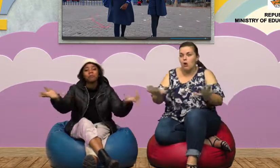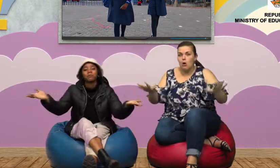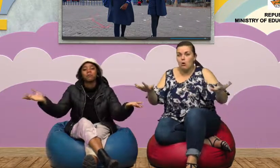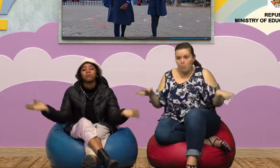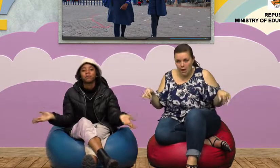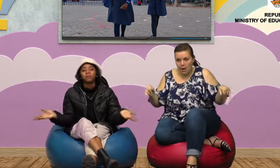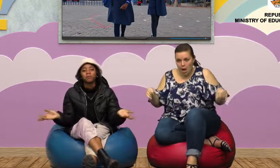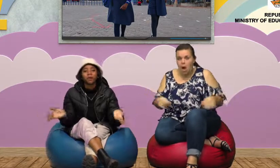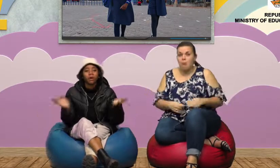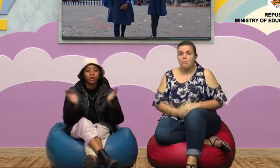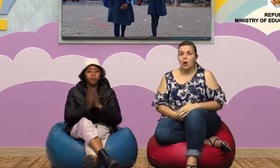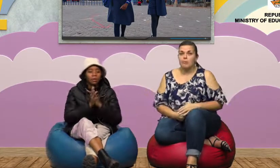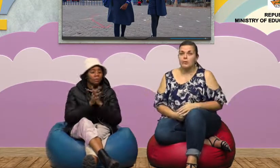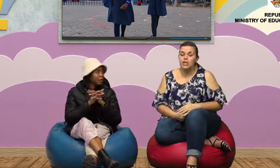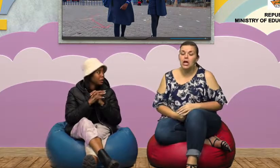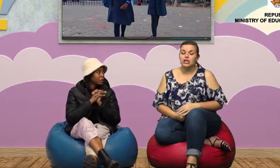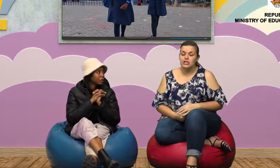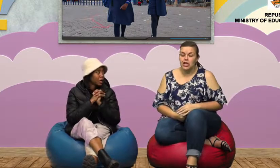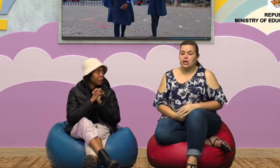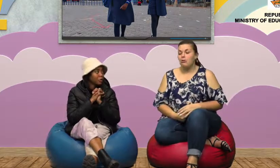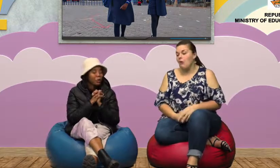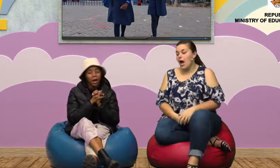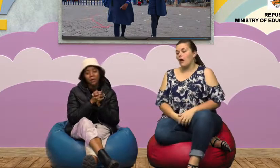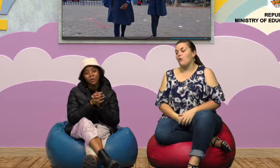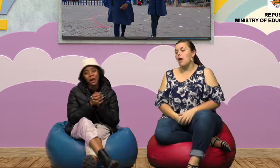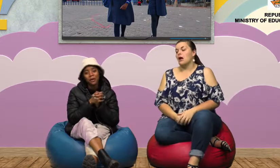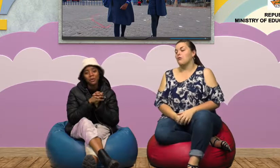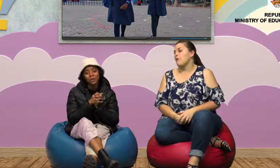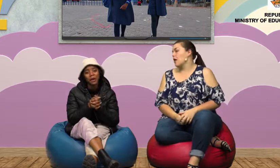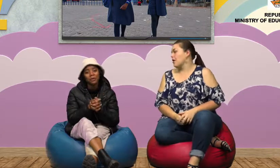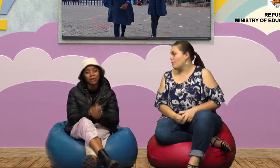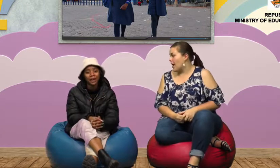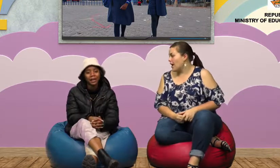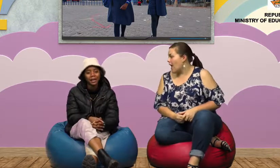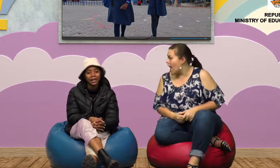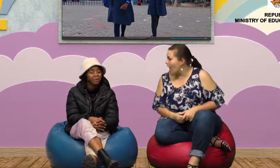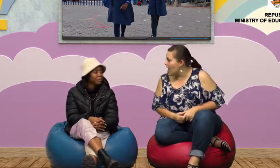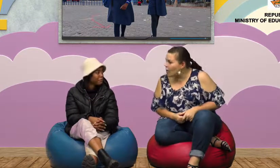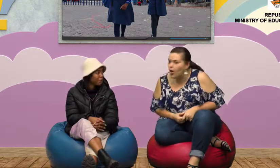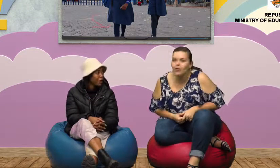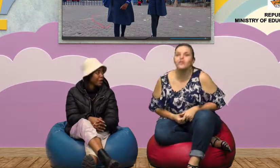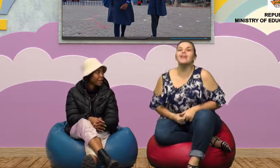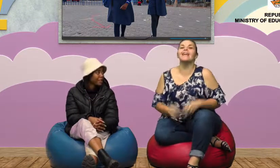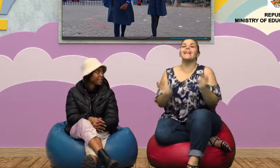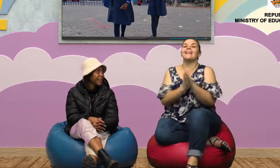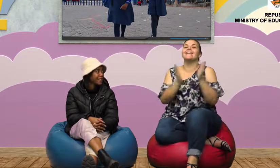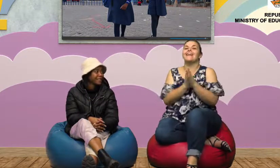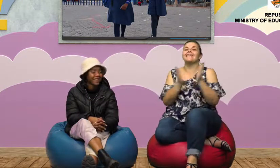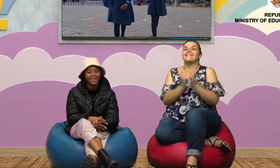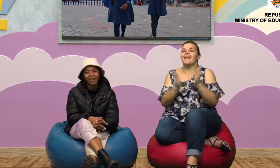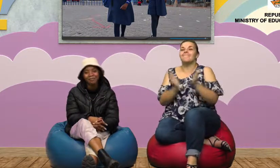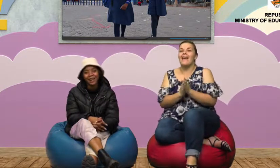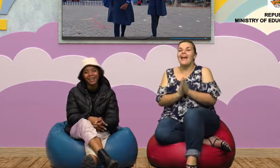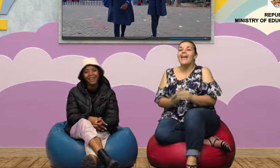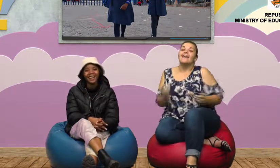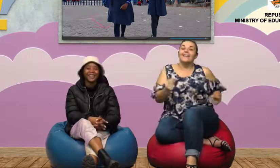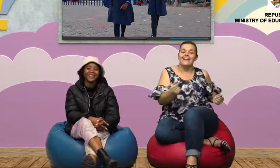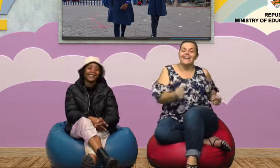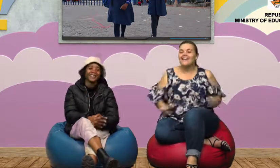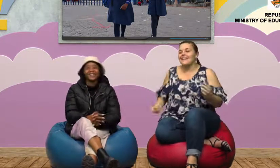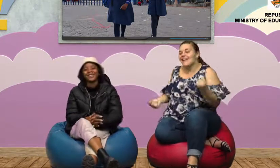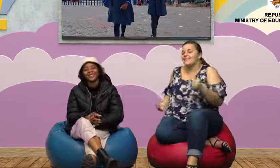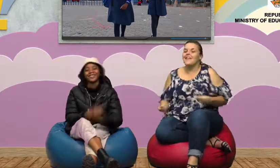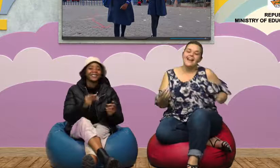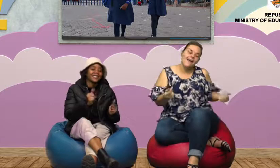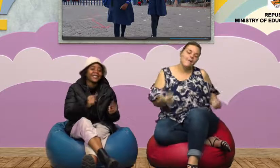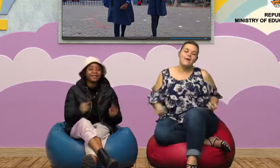far away. Mama duck said quack, quack, quack, quack, and all 3 little ducks came back. 3